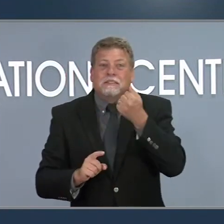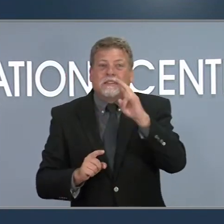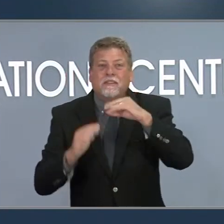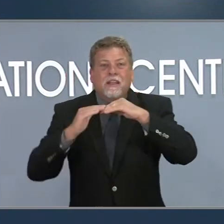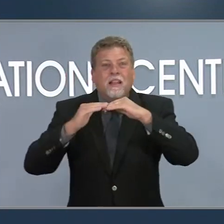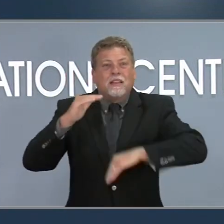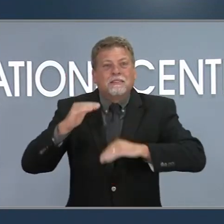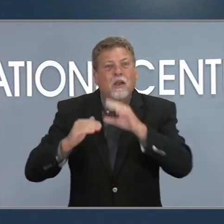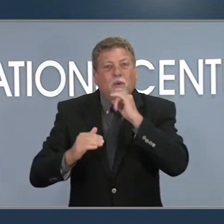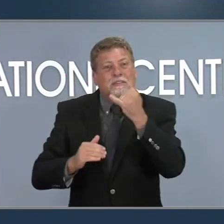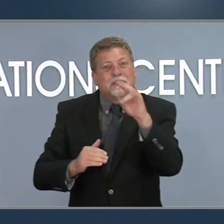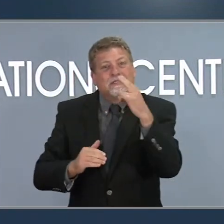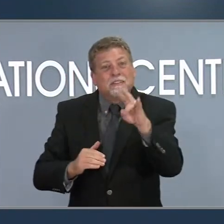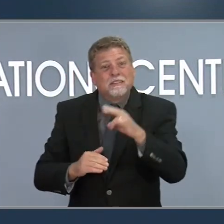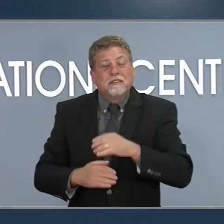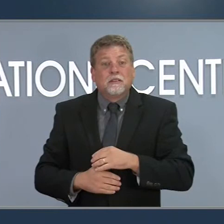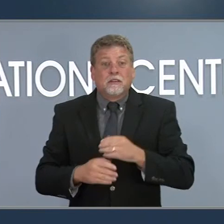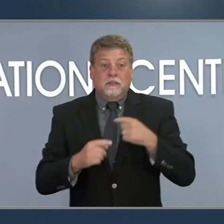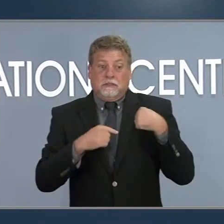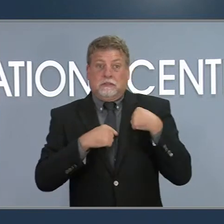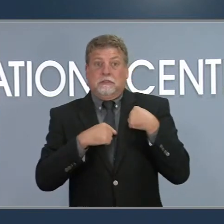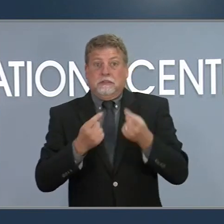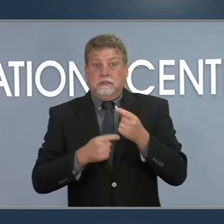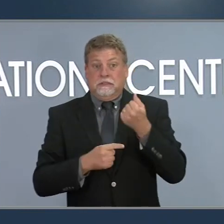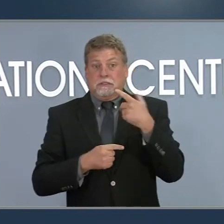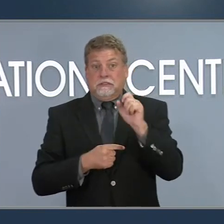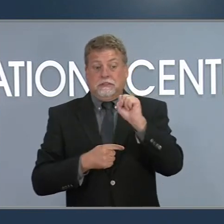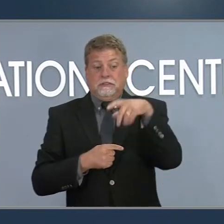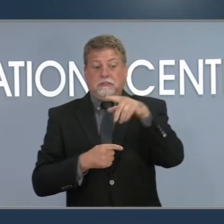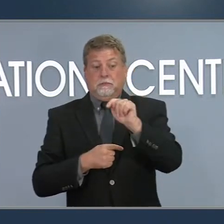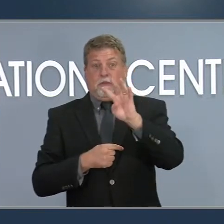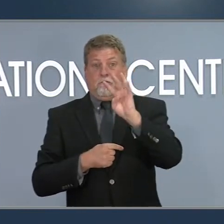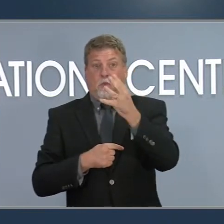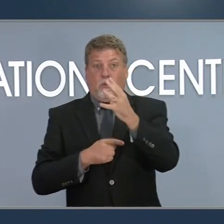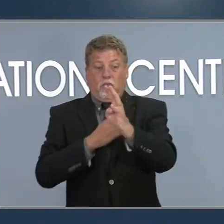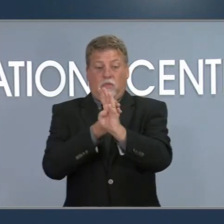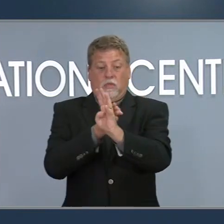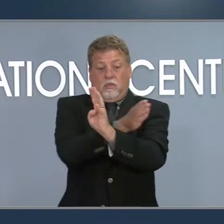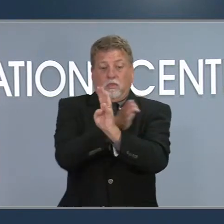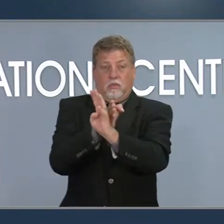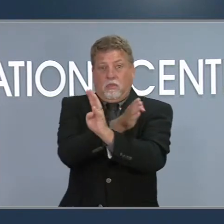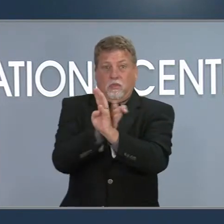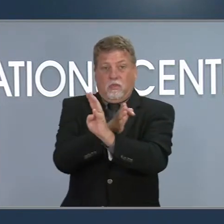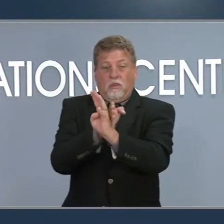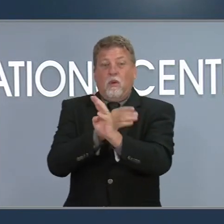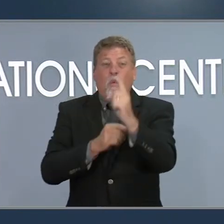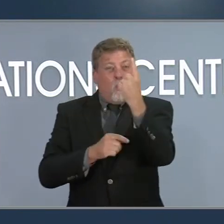week ending September 4th, they made up almost a third of the state's new